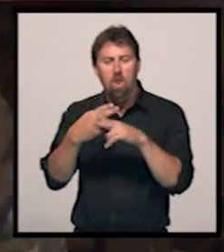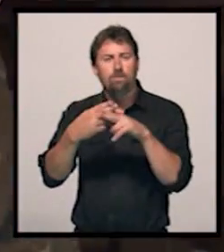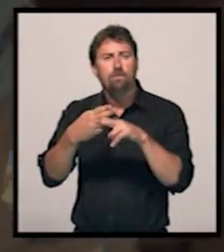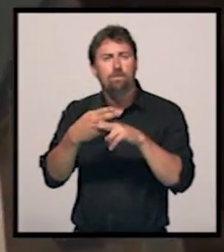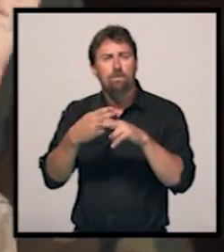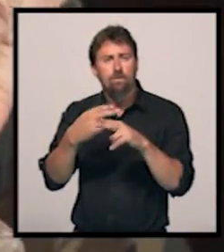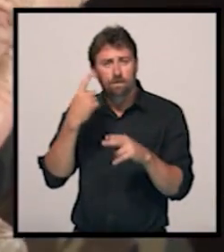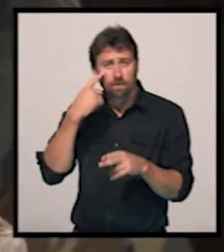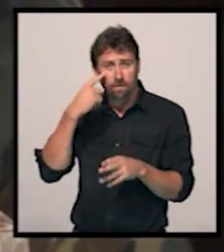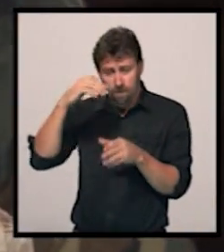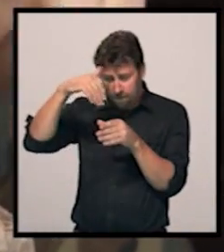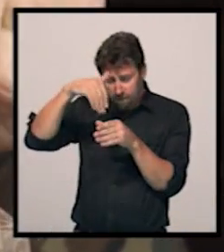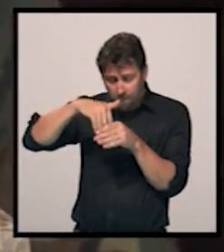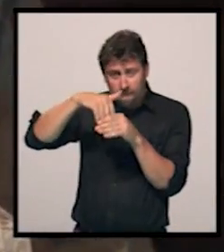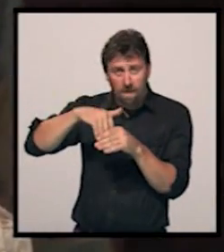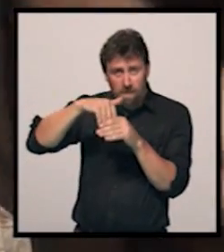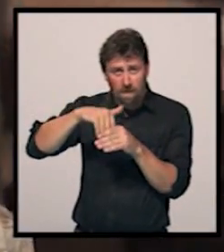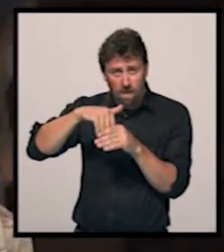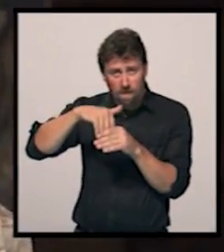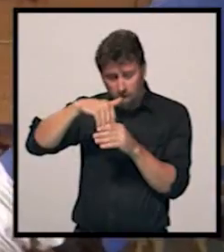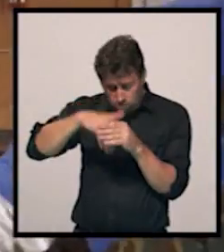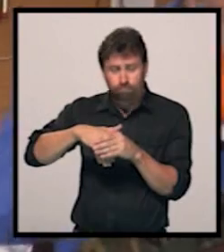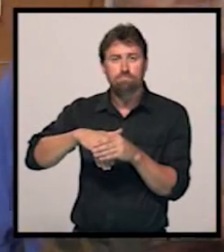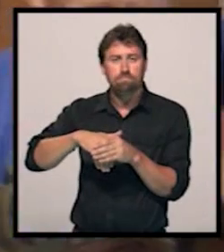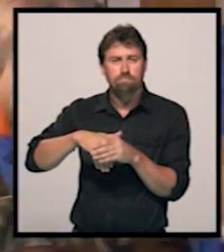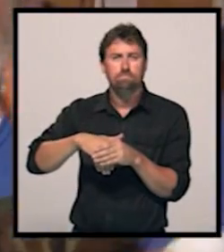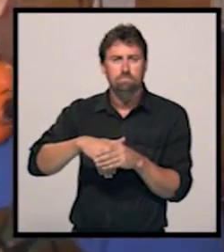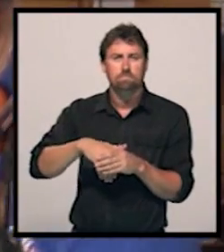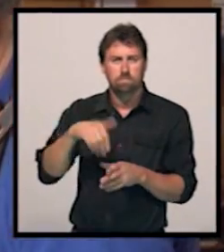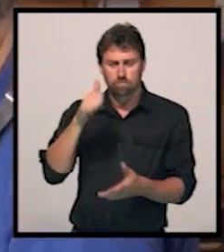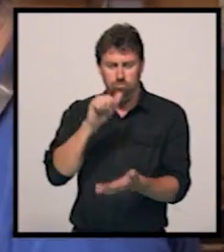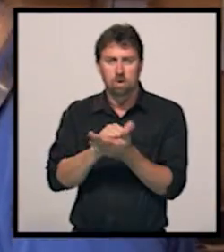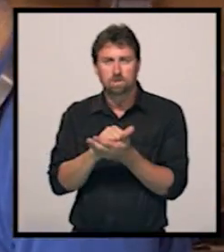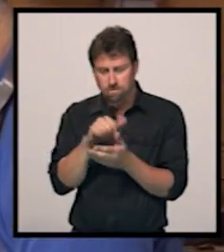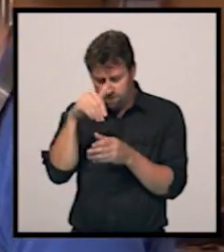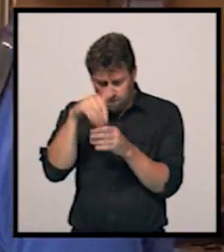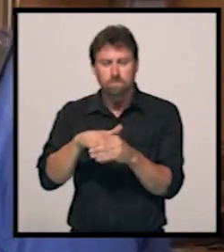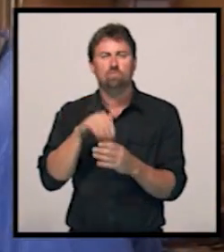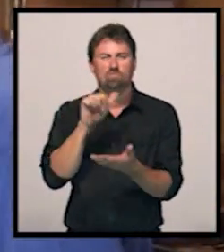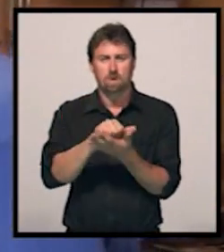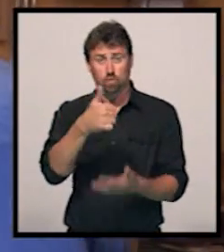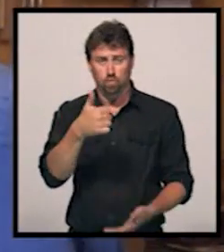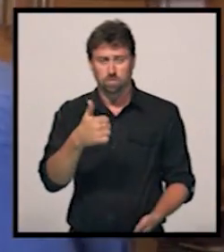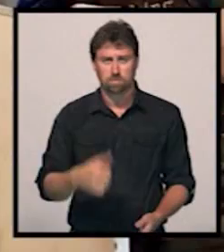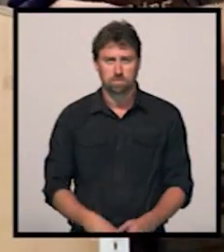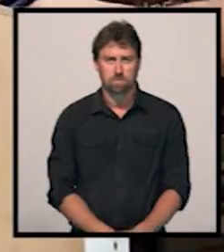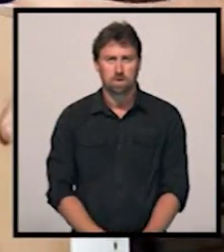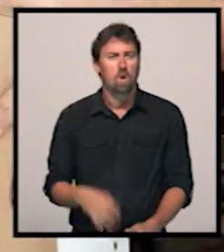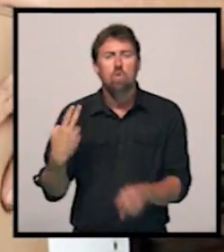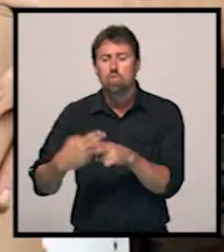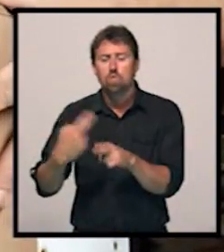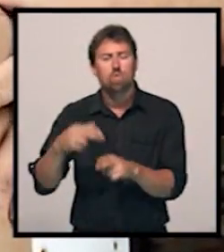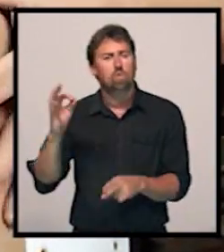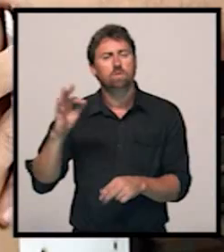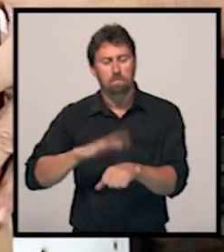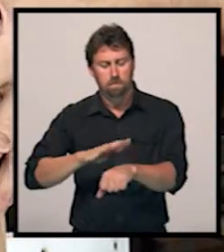see if you can poke through. If you can, that's the thickness you're looking for. Don't rush it, just